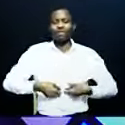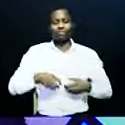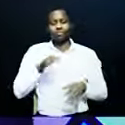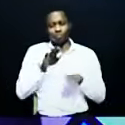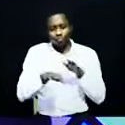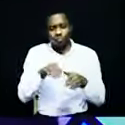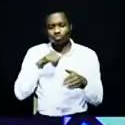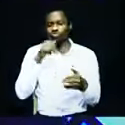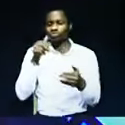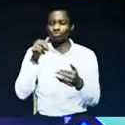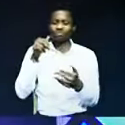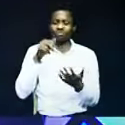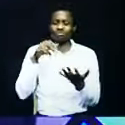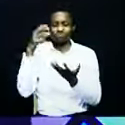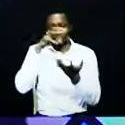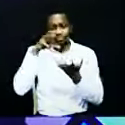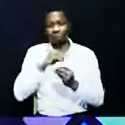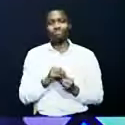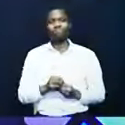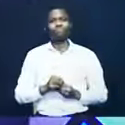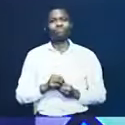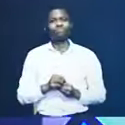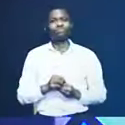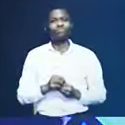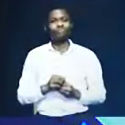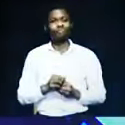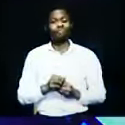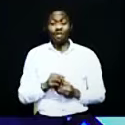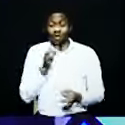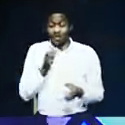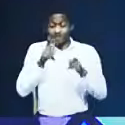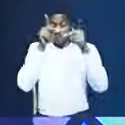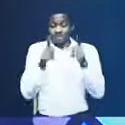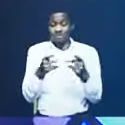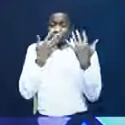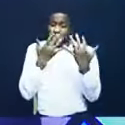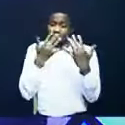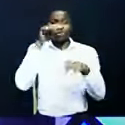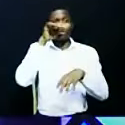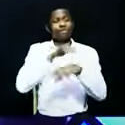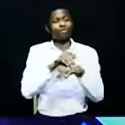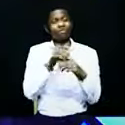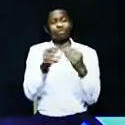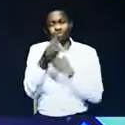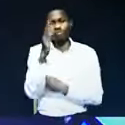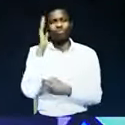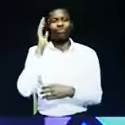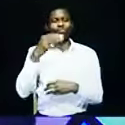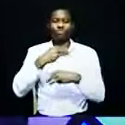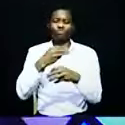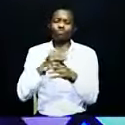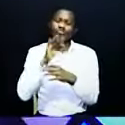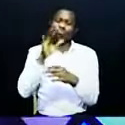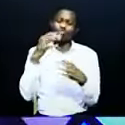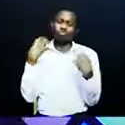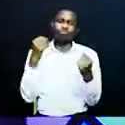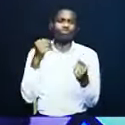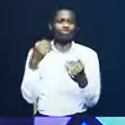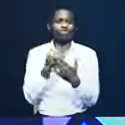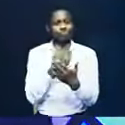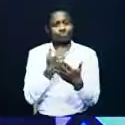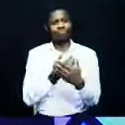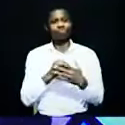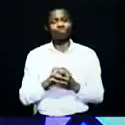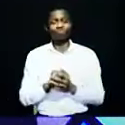Oh God. Those who wait upon the Lord, they will renew their strength. Strength to